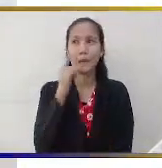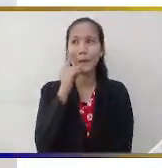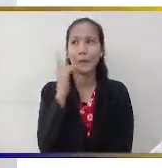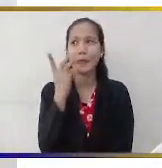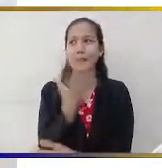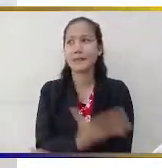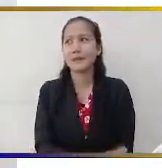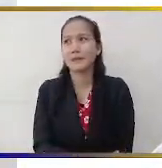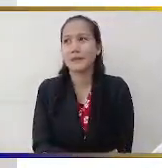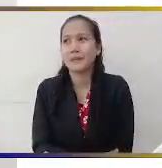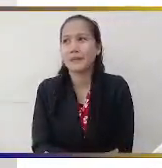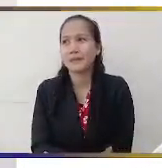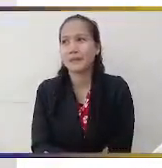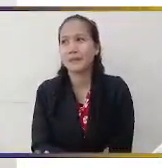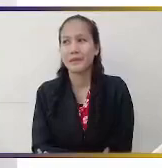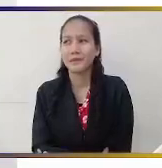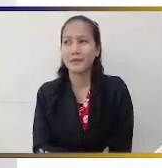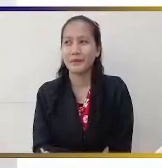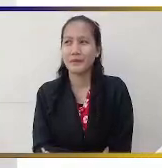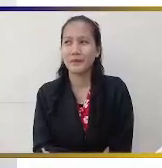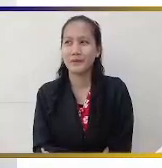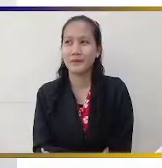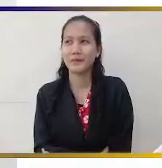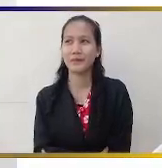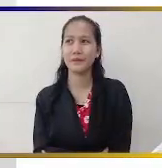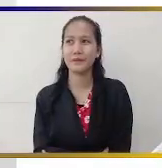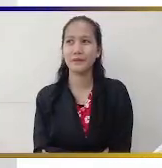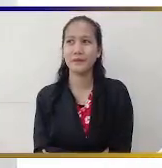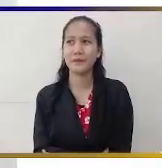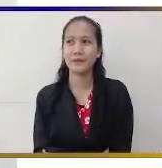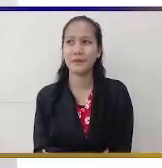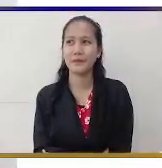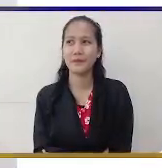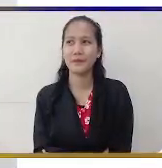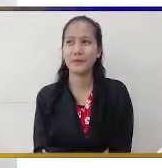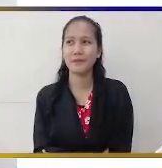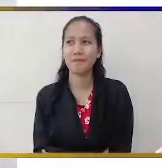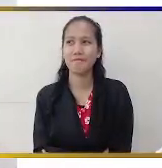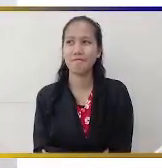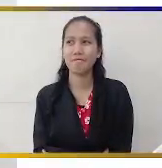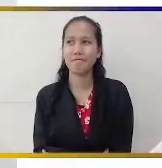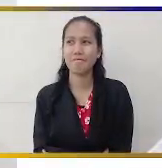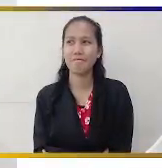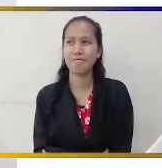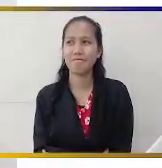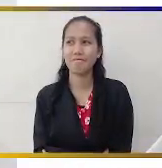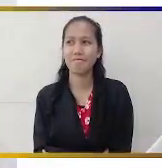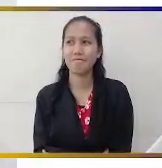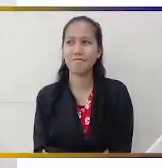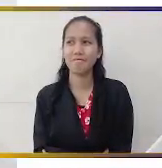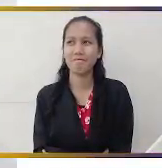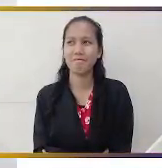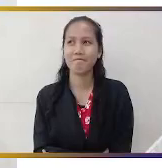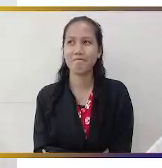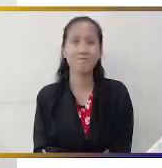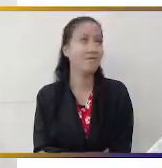You said keep going. What, do you want to stop or keep going? Keep going. Oh, keep going. Amen.